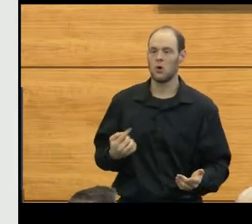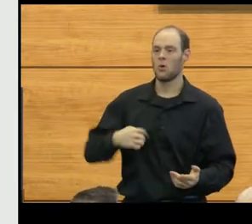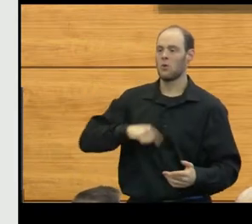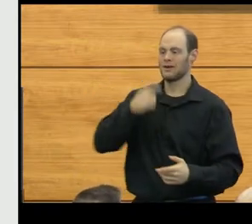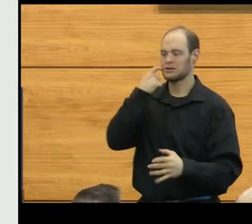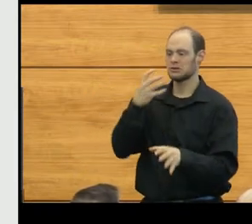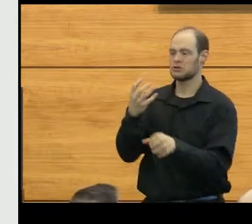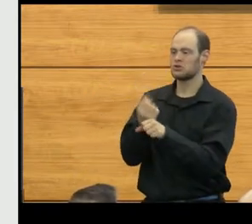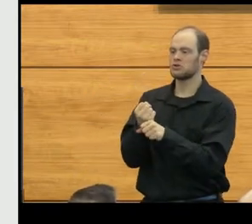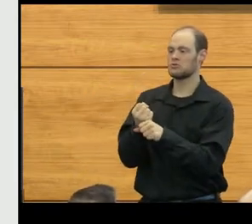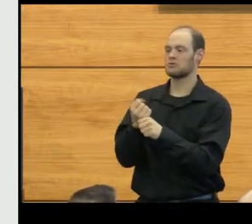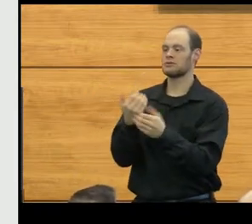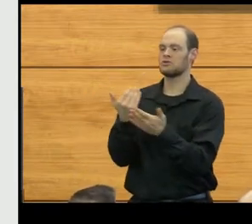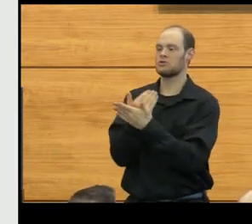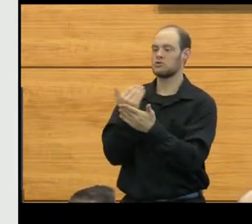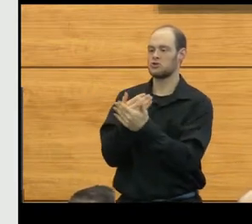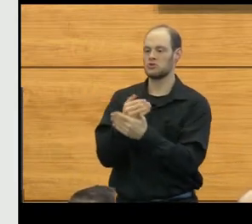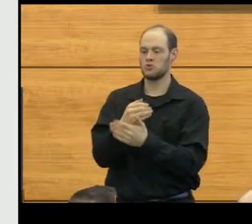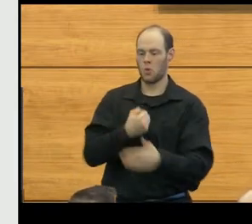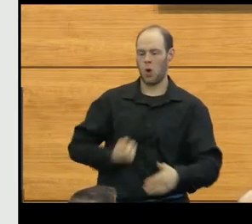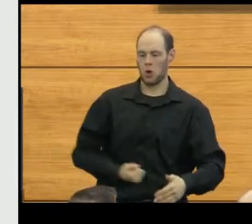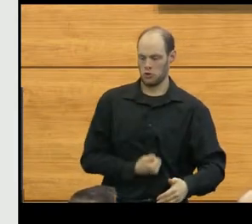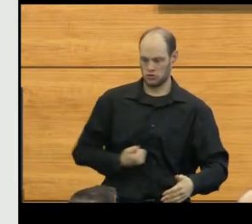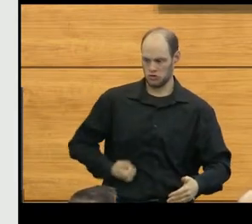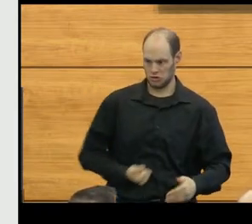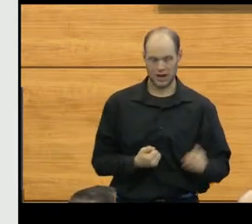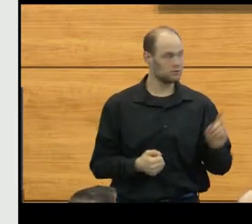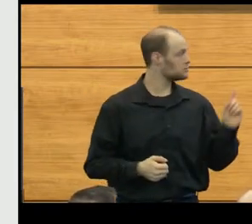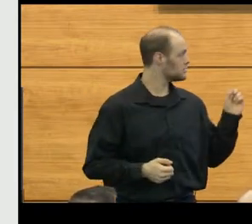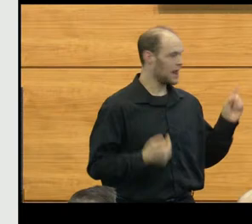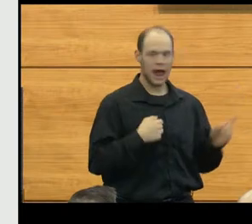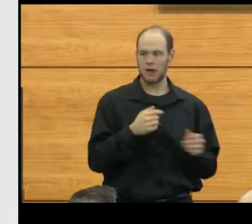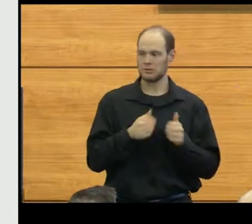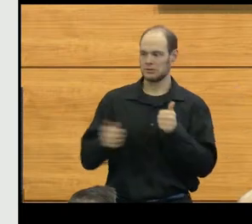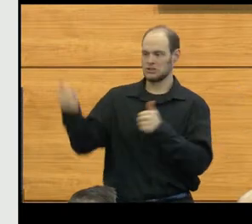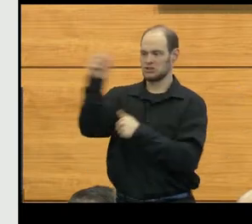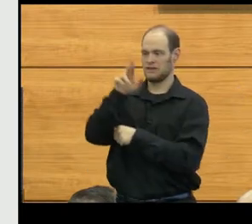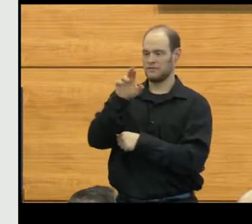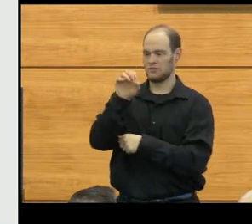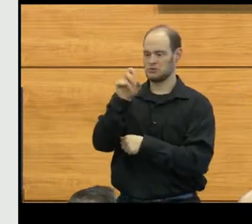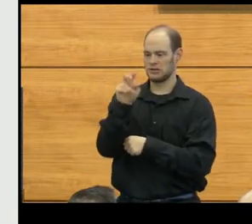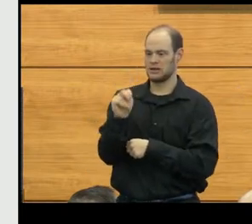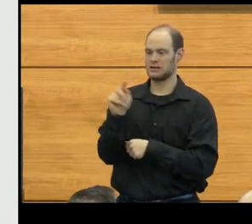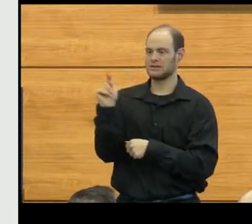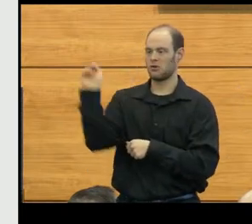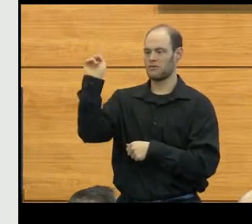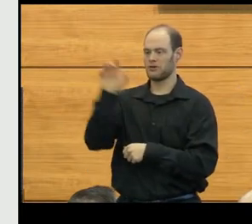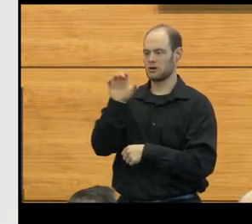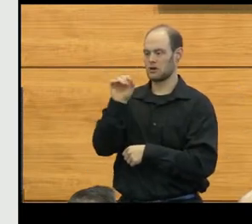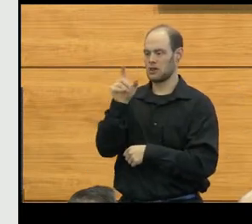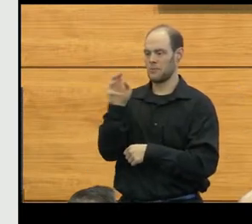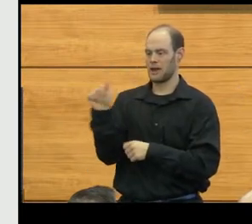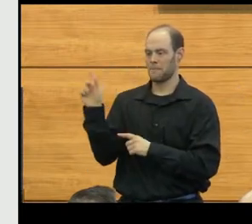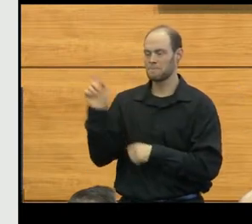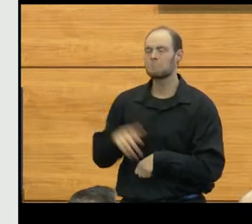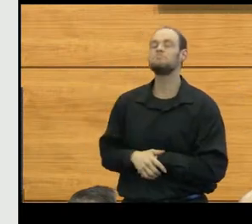new ultrasound. This is actually when I was a chief resident at Columbia. And we